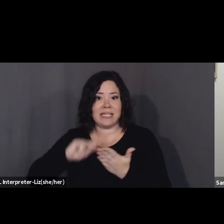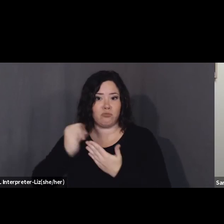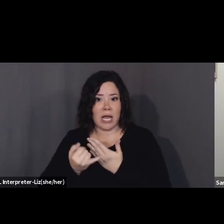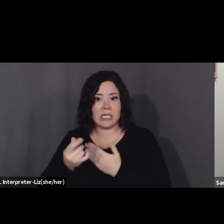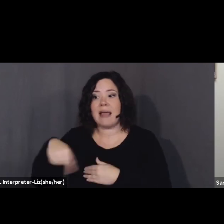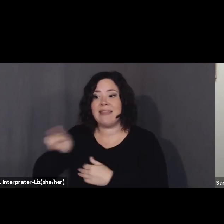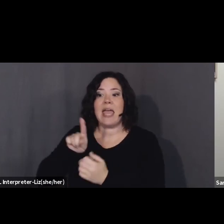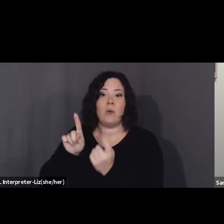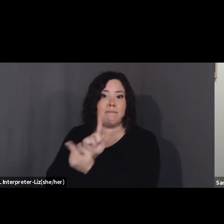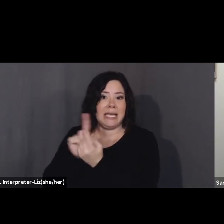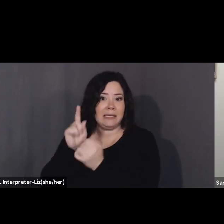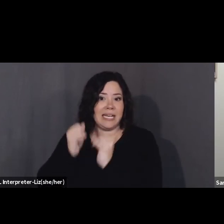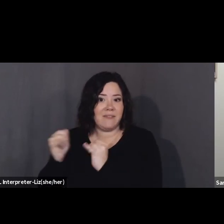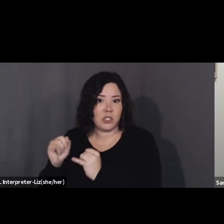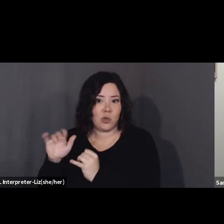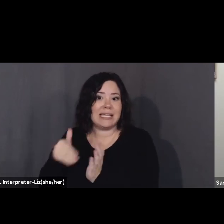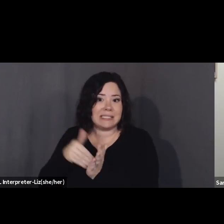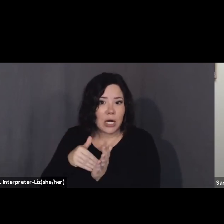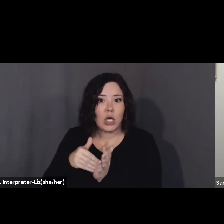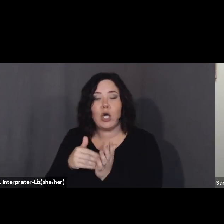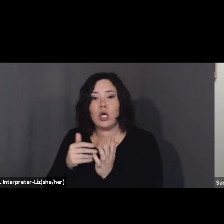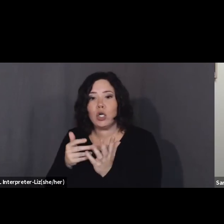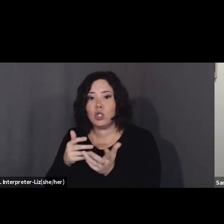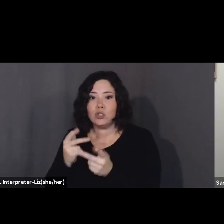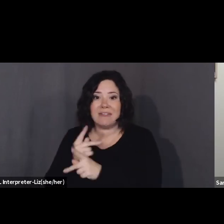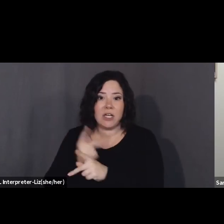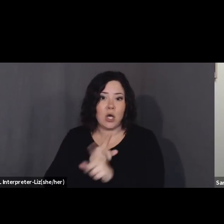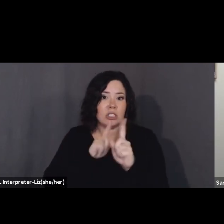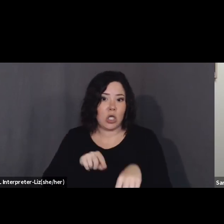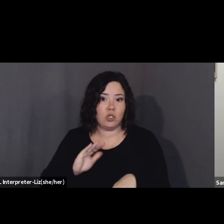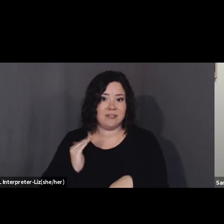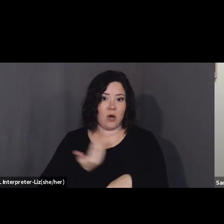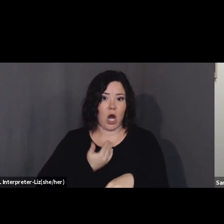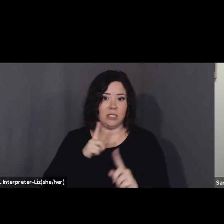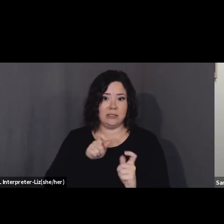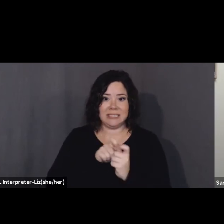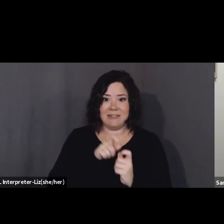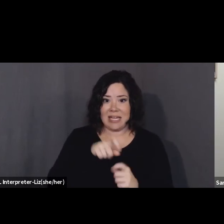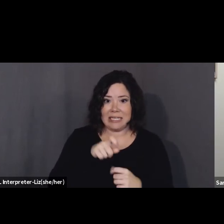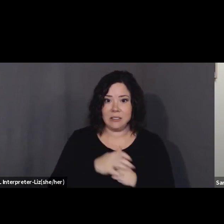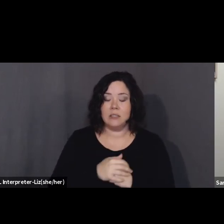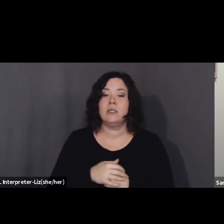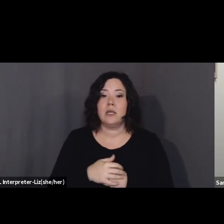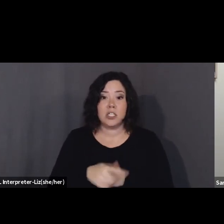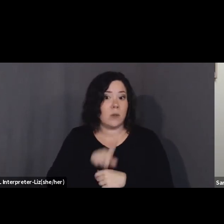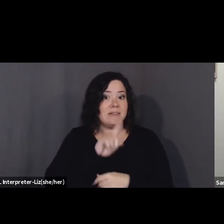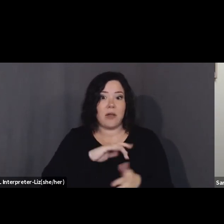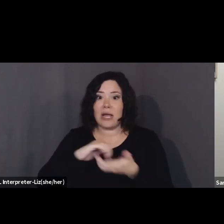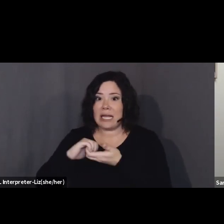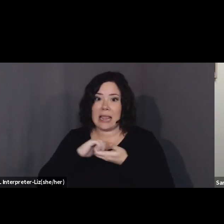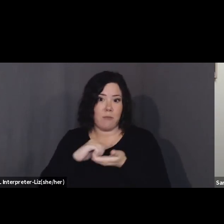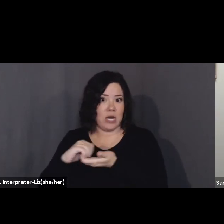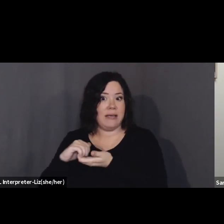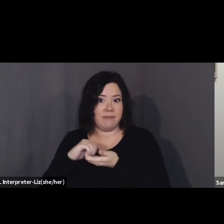go through anything that we were facing and come up with solutions together. So it was a very collaborative feeling with the other centers involved in